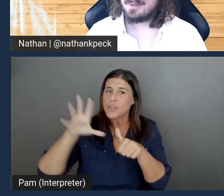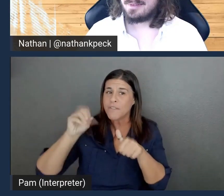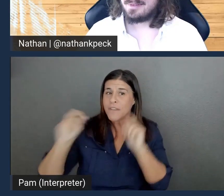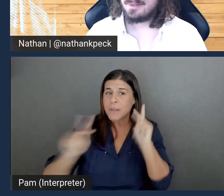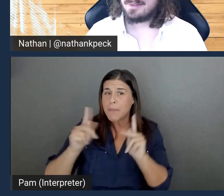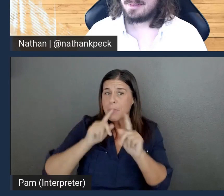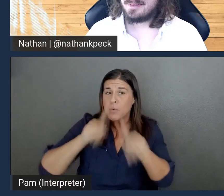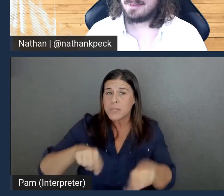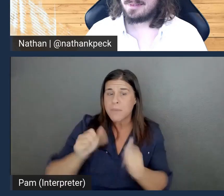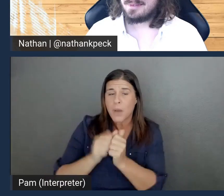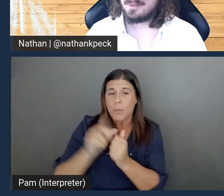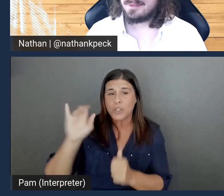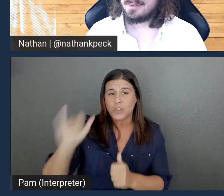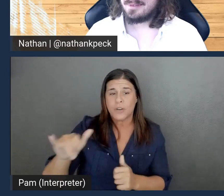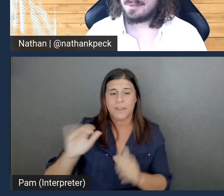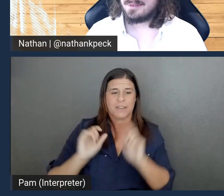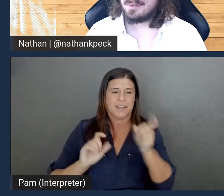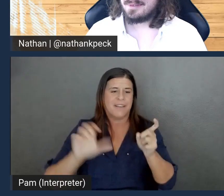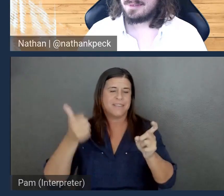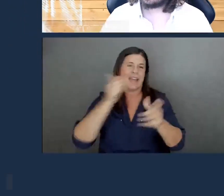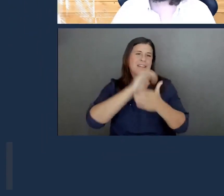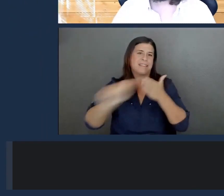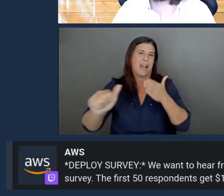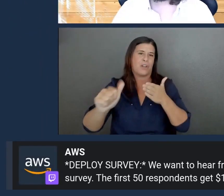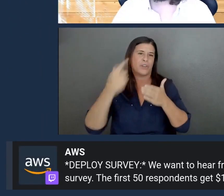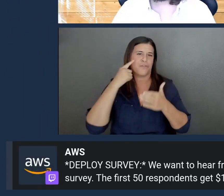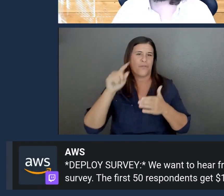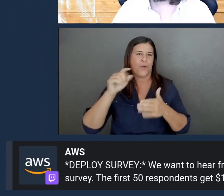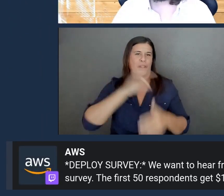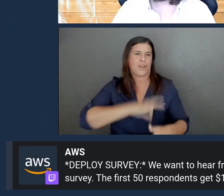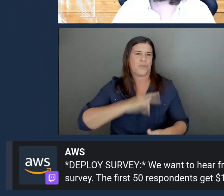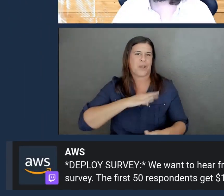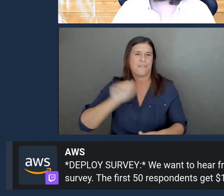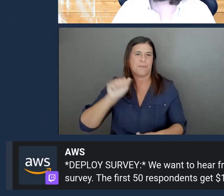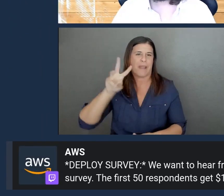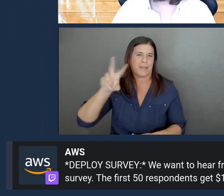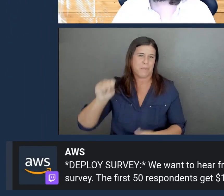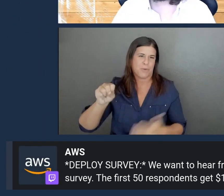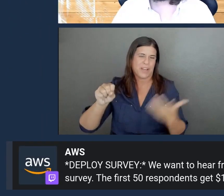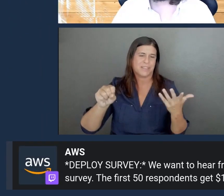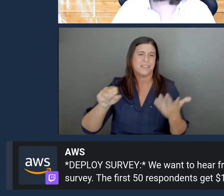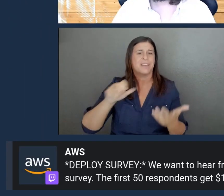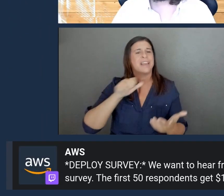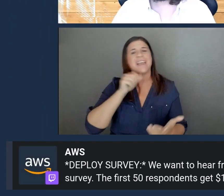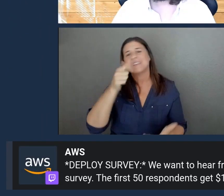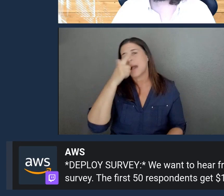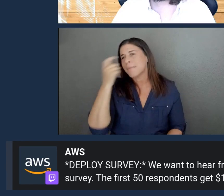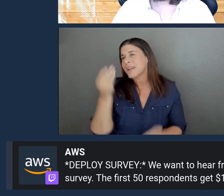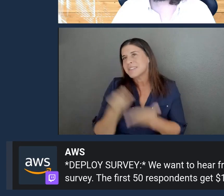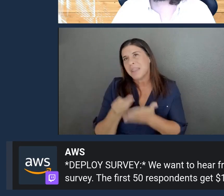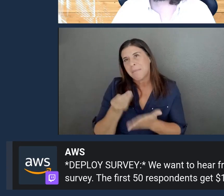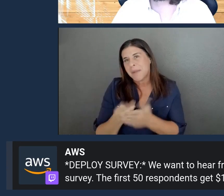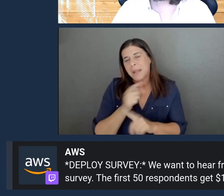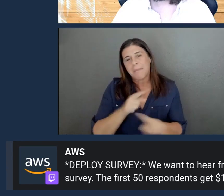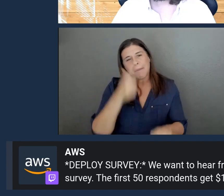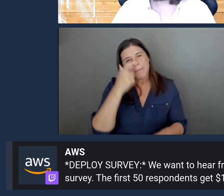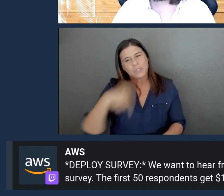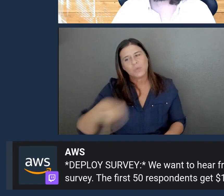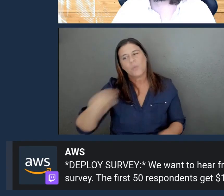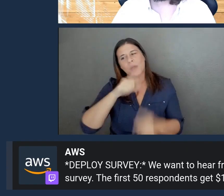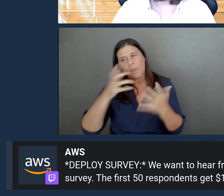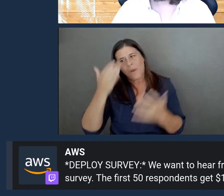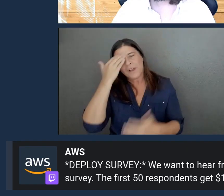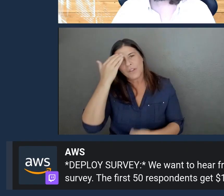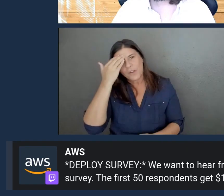to the survey get $10 of AWS credits, so make sure to check it out. It's not because of the money, it's because we want to know,